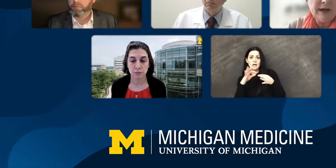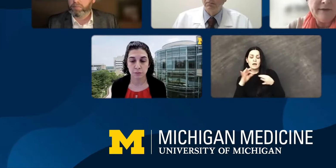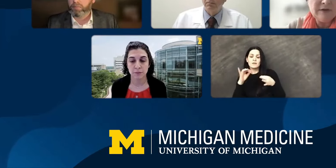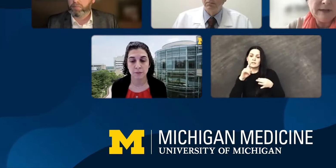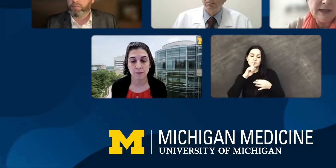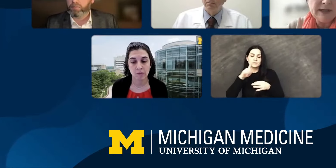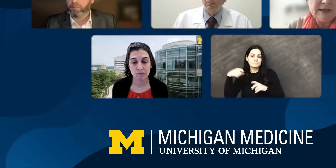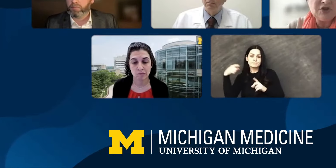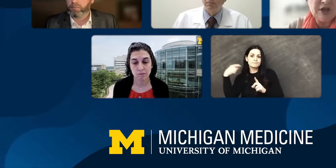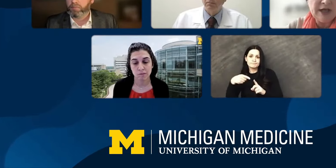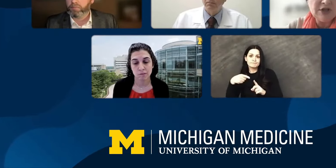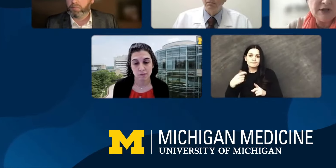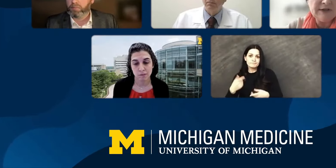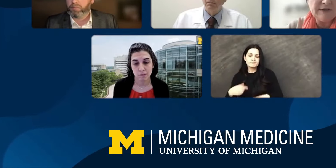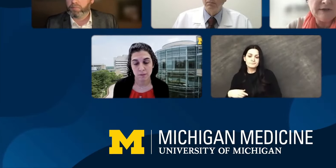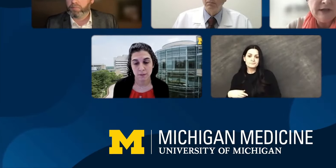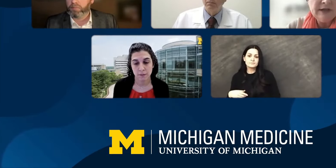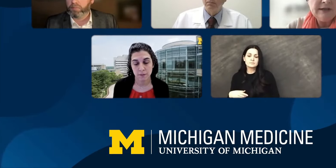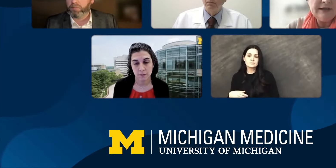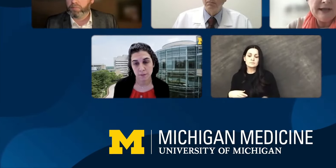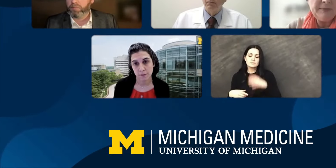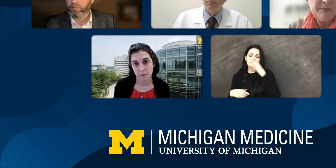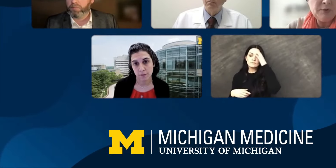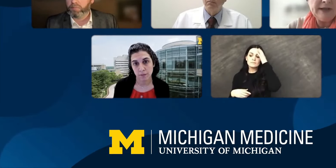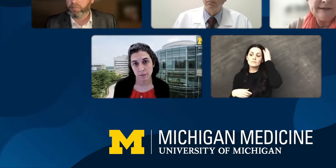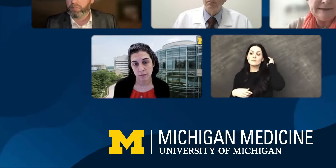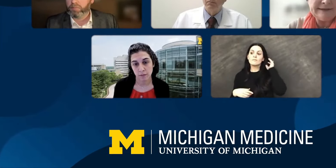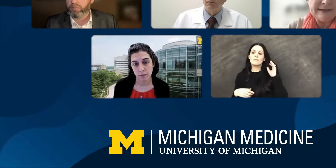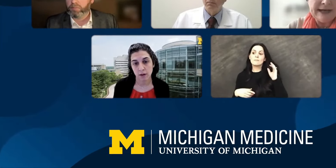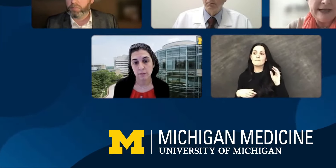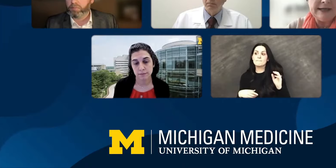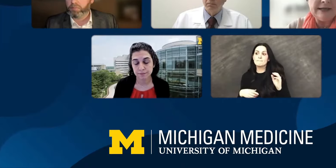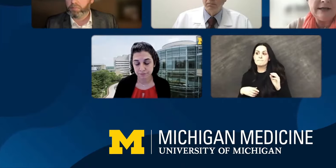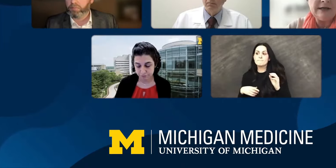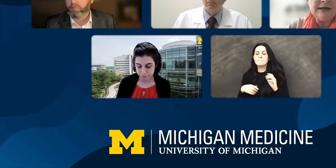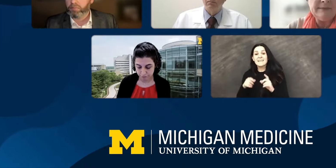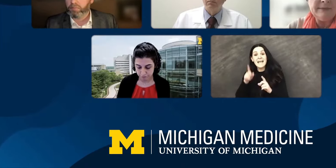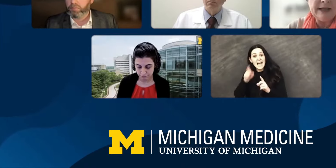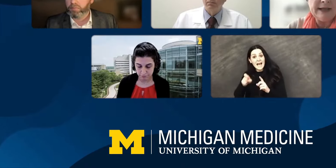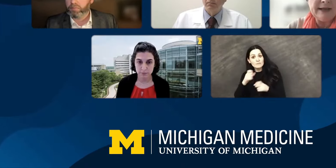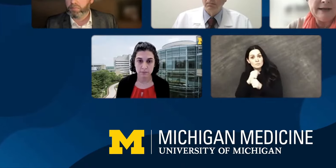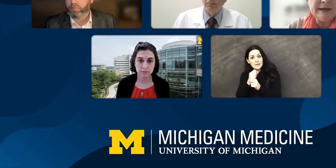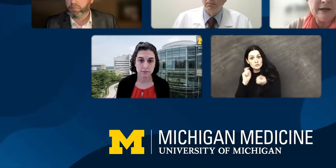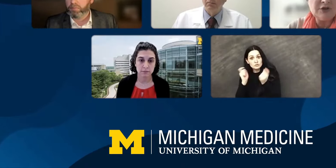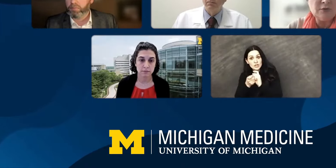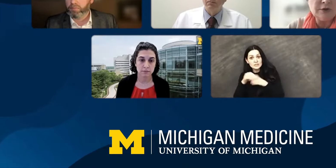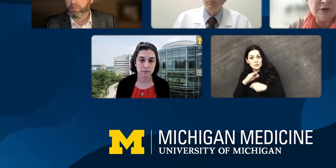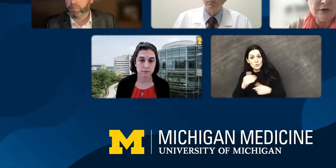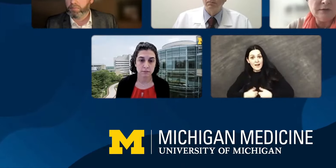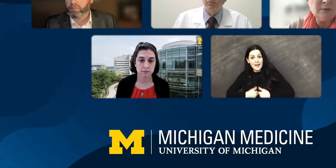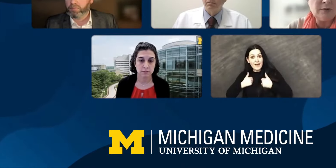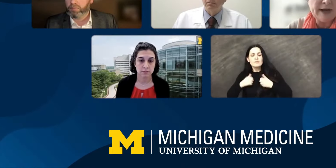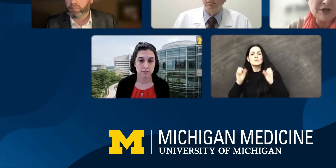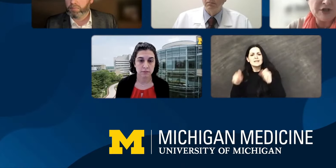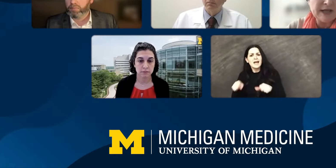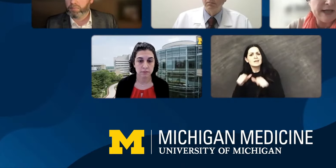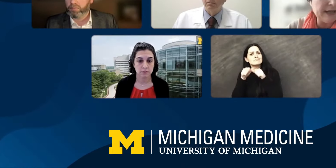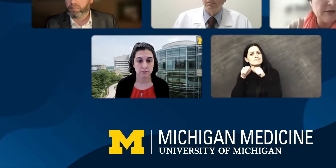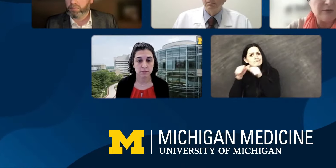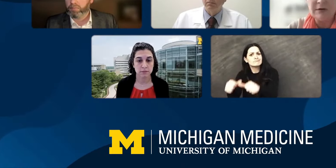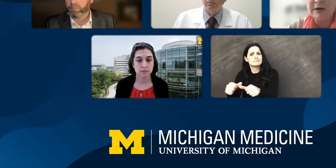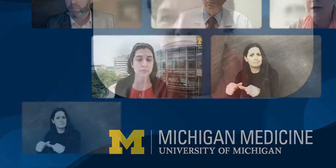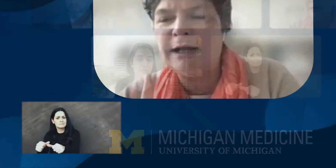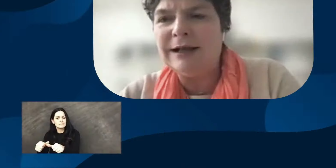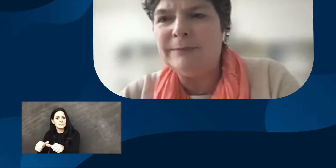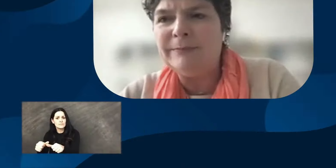There have to be changes that people can sustain, and a short-term crash